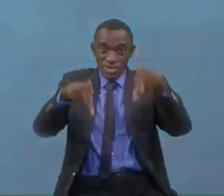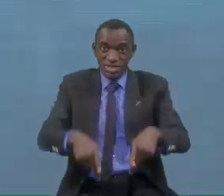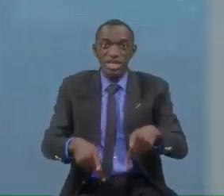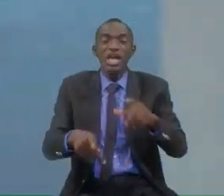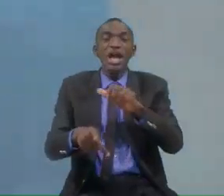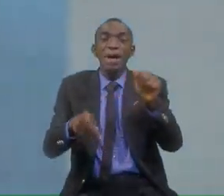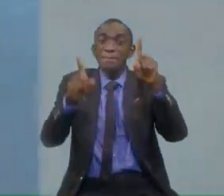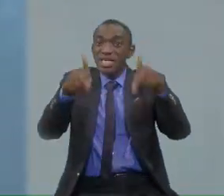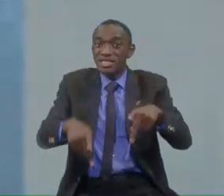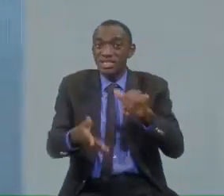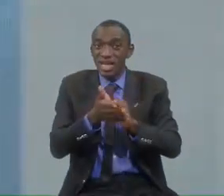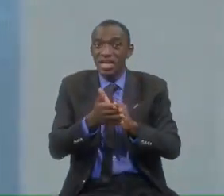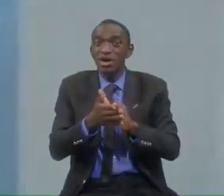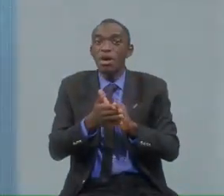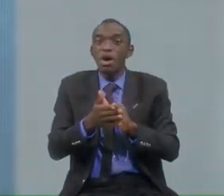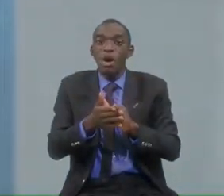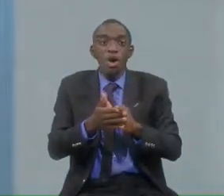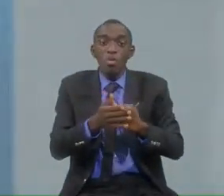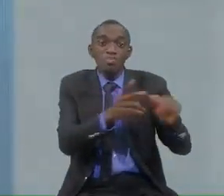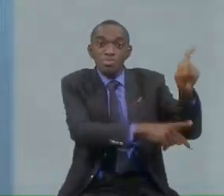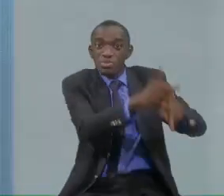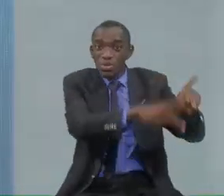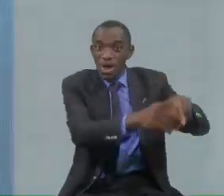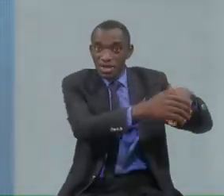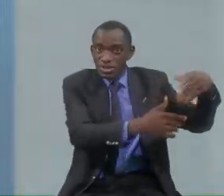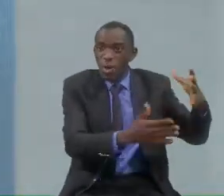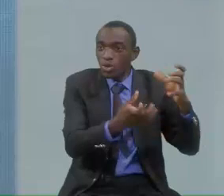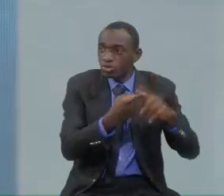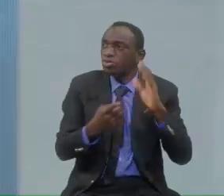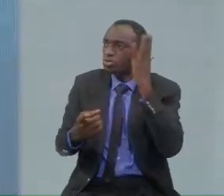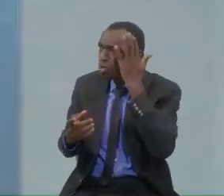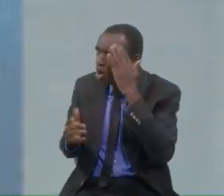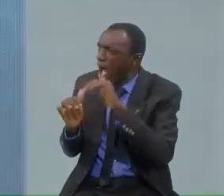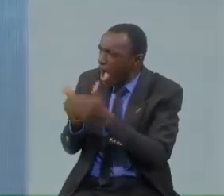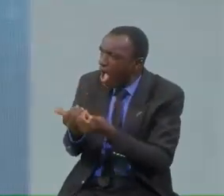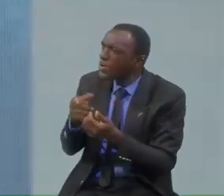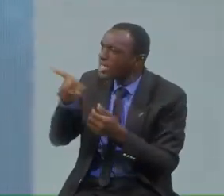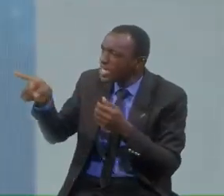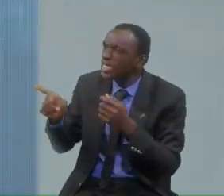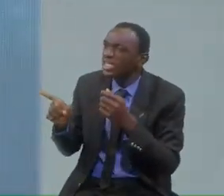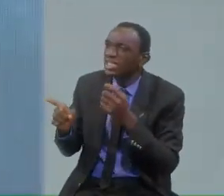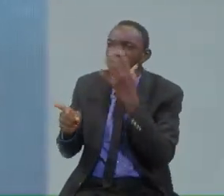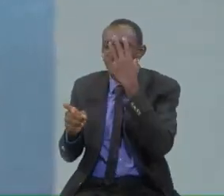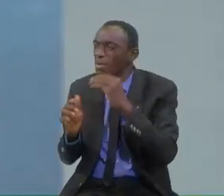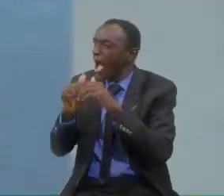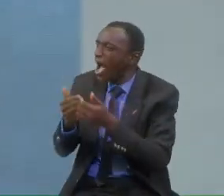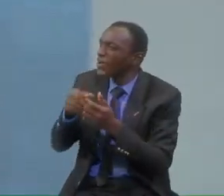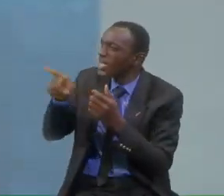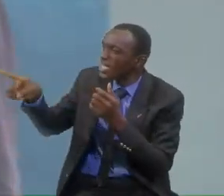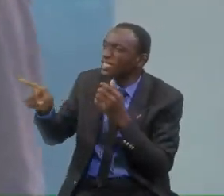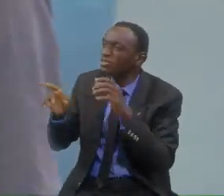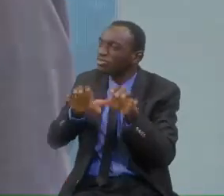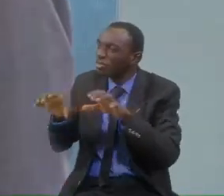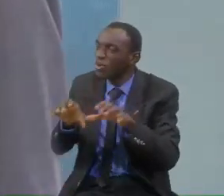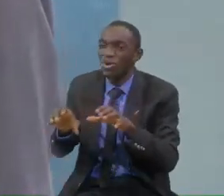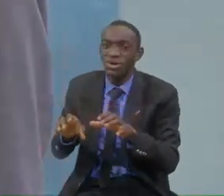that the people are interested to find out, how does he live? What does he do? You cannot take your